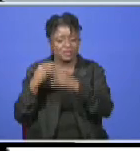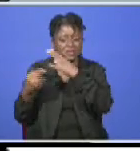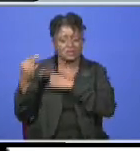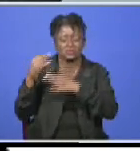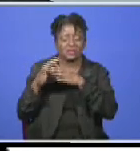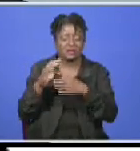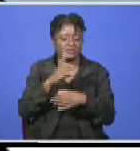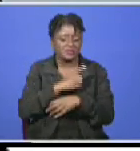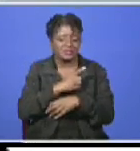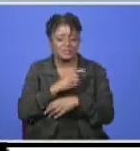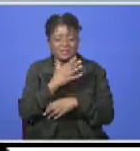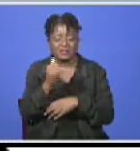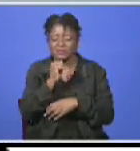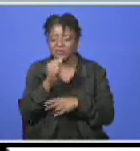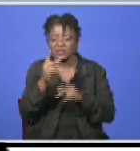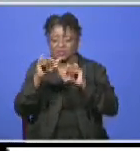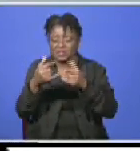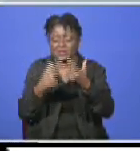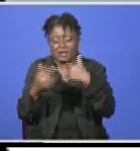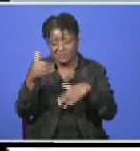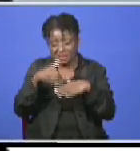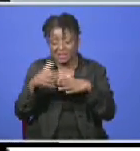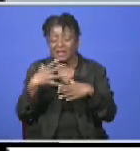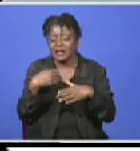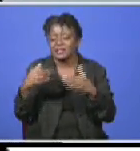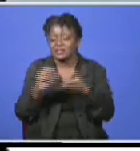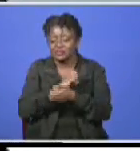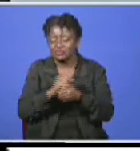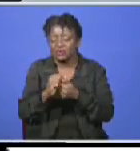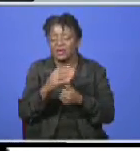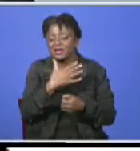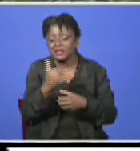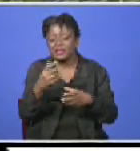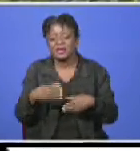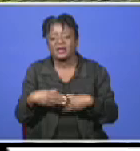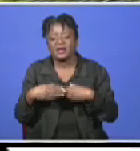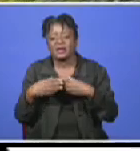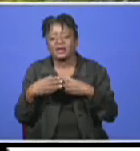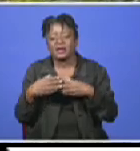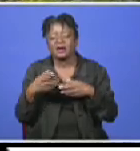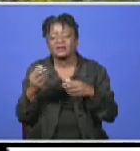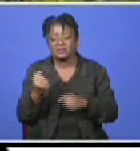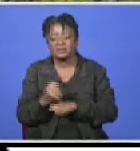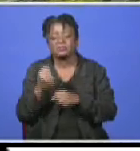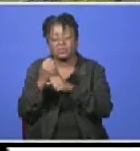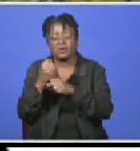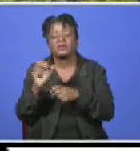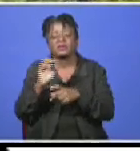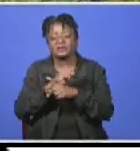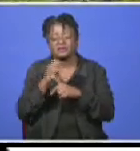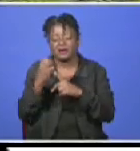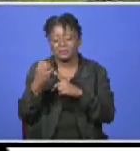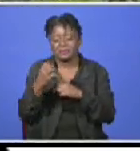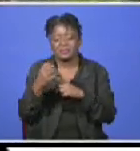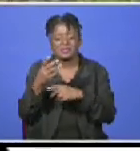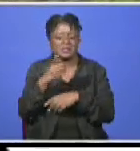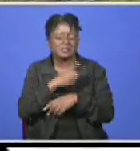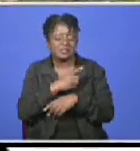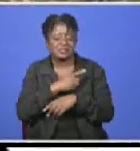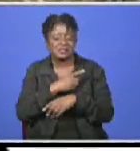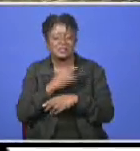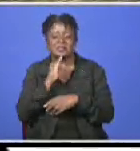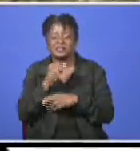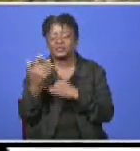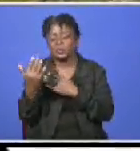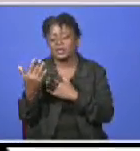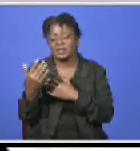they are not going to just come in and destroy. They offer the environment. And the Disney Corporation is awaiting government approval of